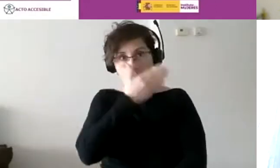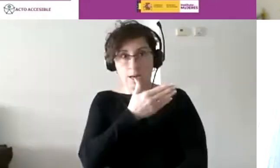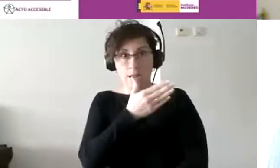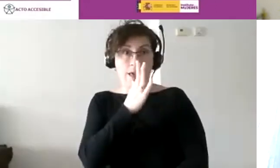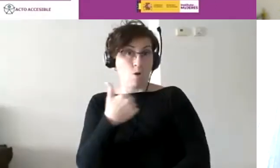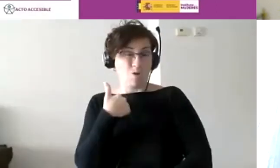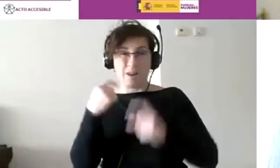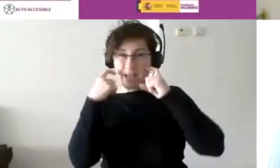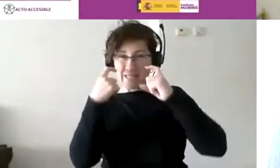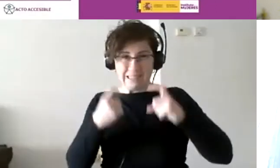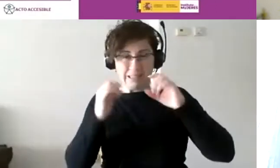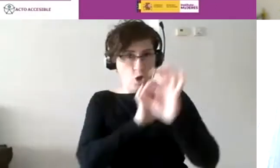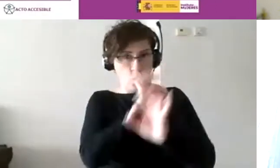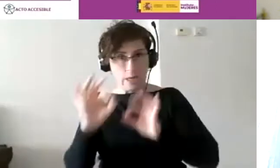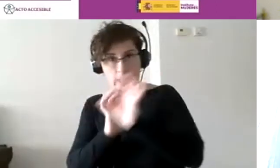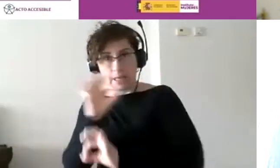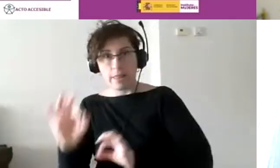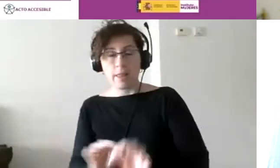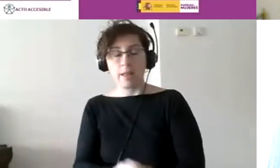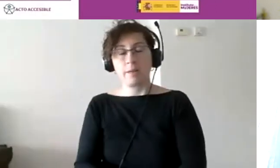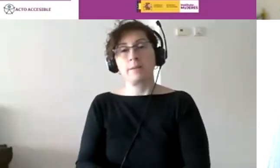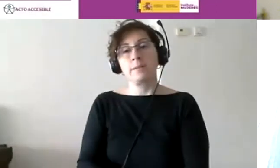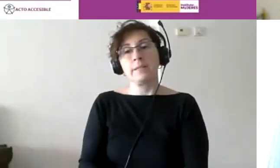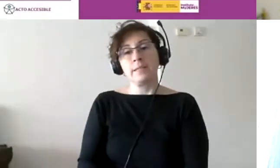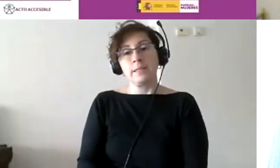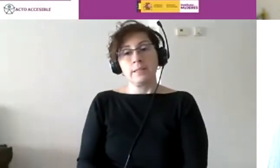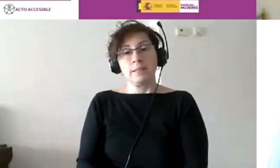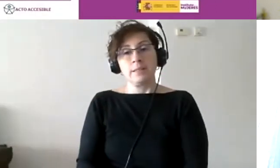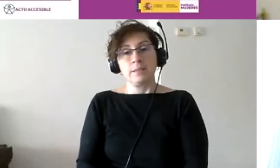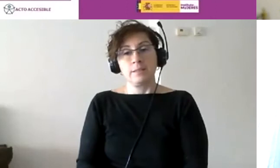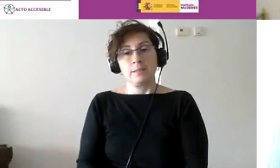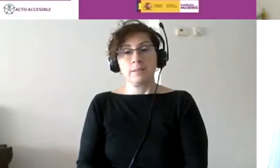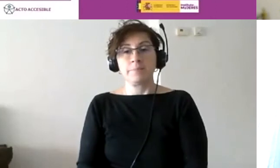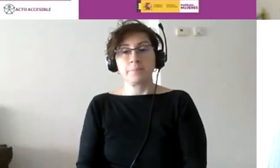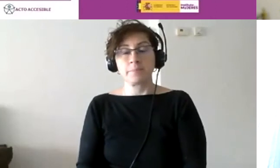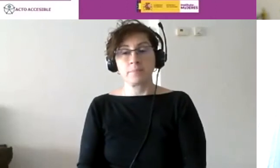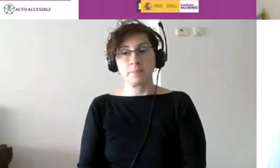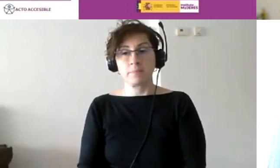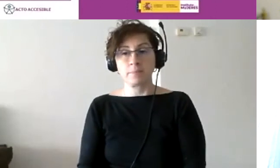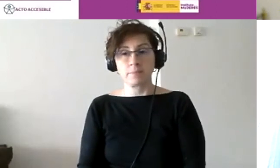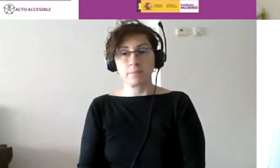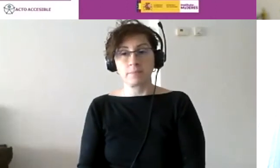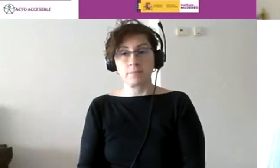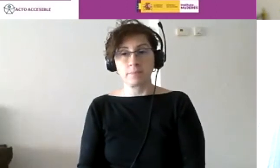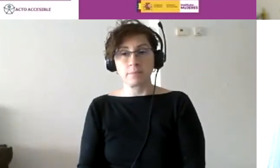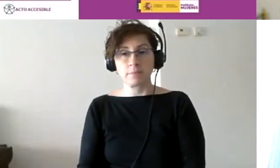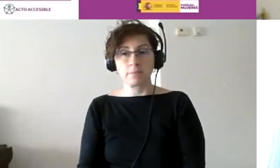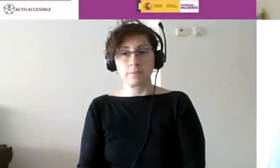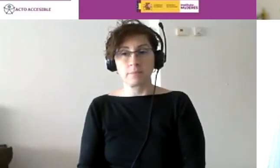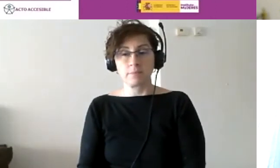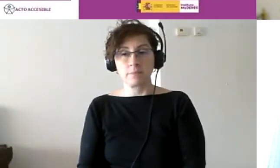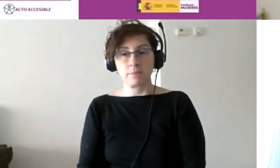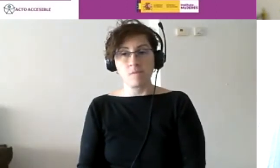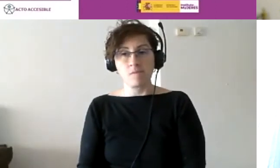next week, I'm starting to learn in Swedish a bit,